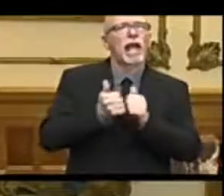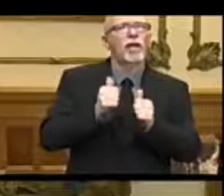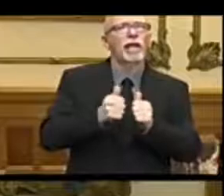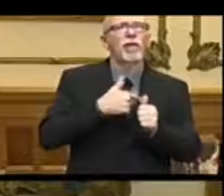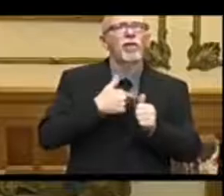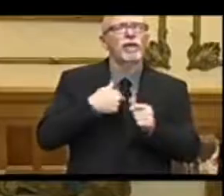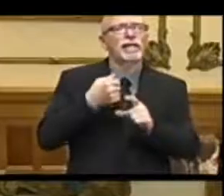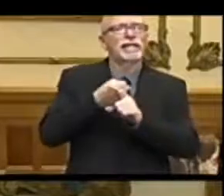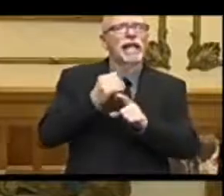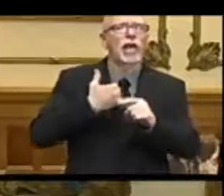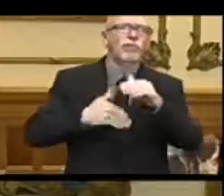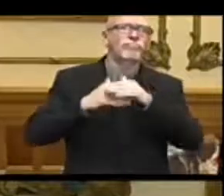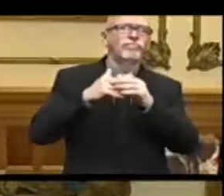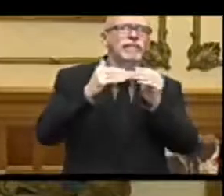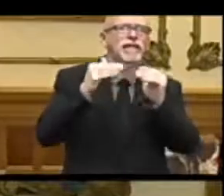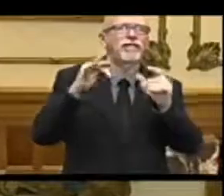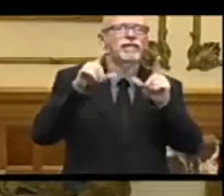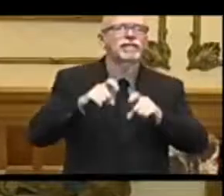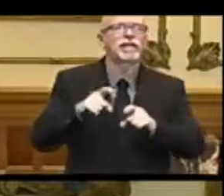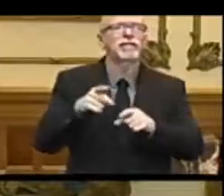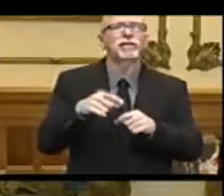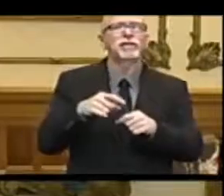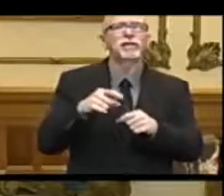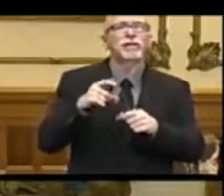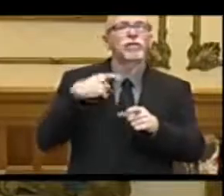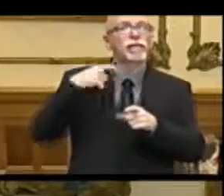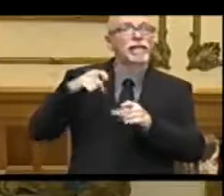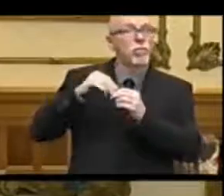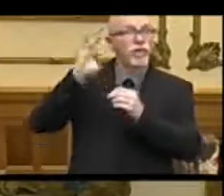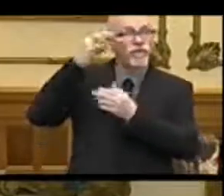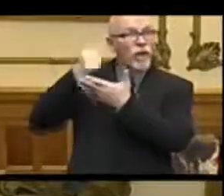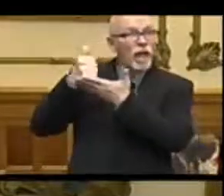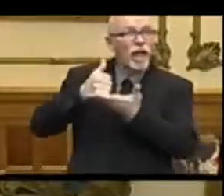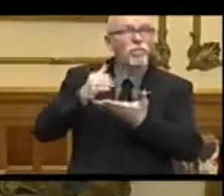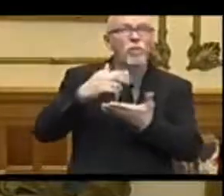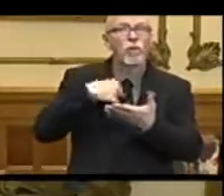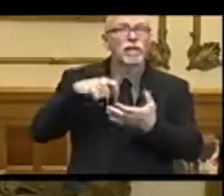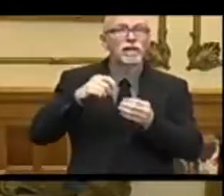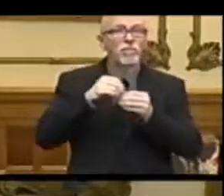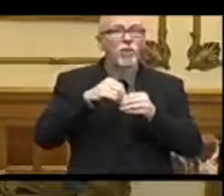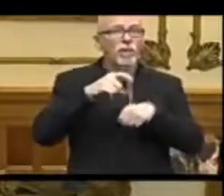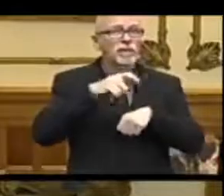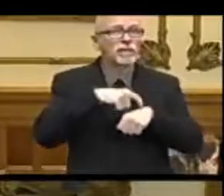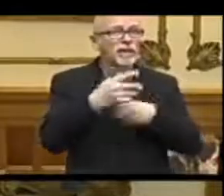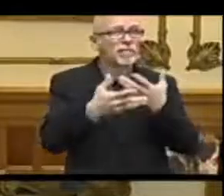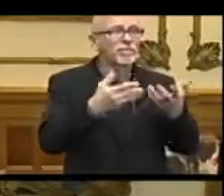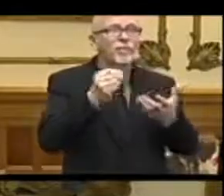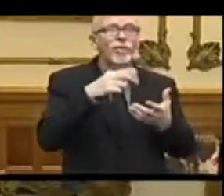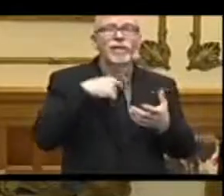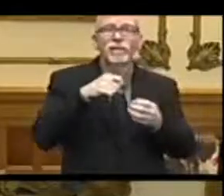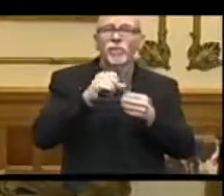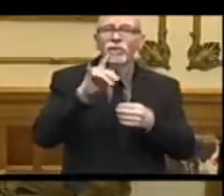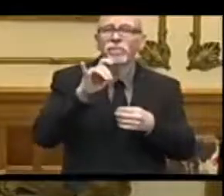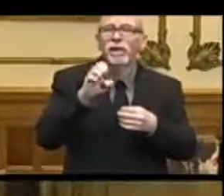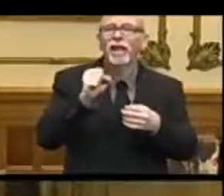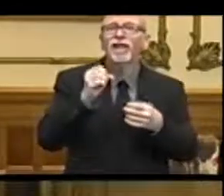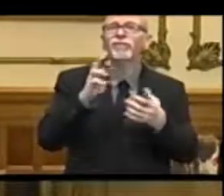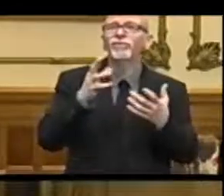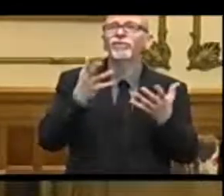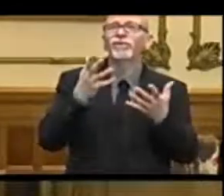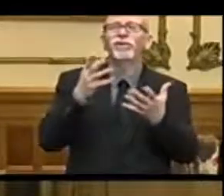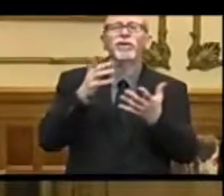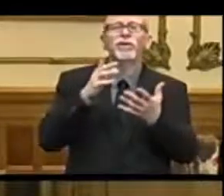level of testing? Will this mean more federal help or time from other sources or more supplies, or will labs have to